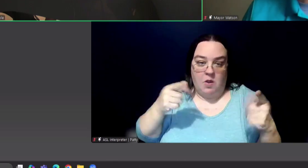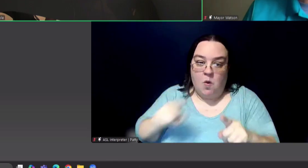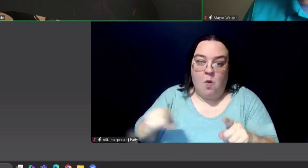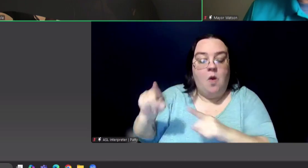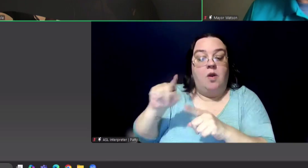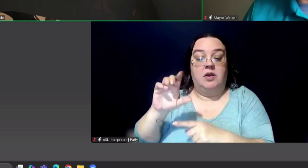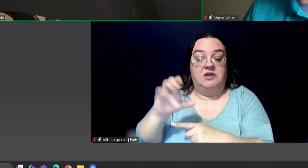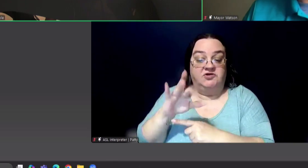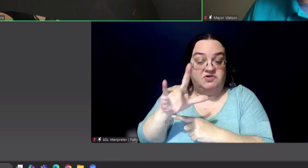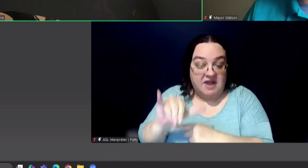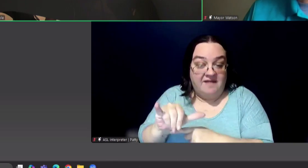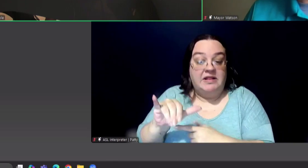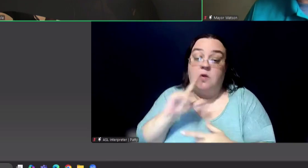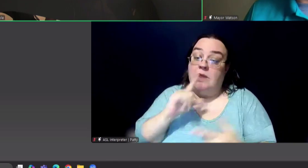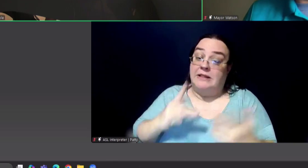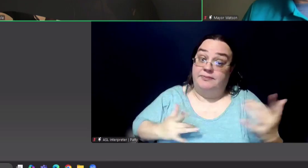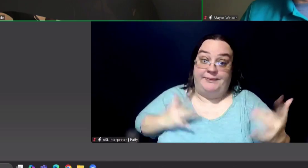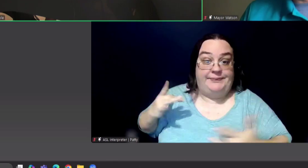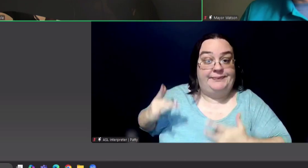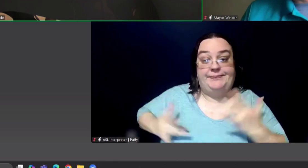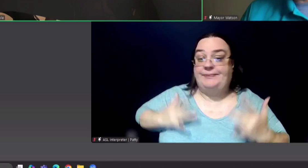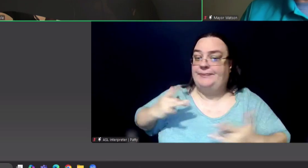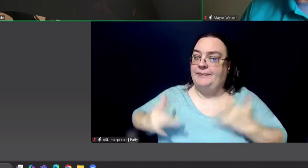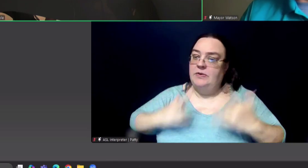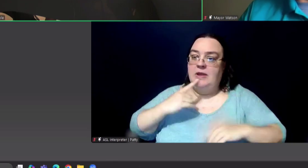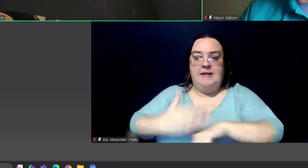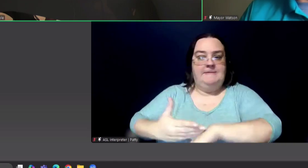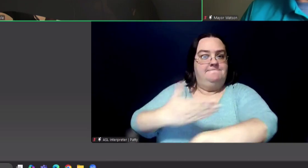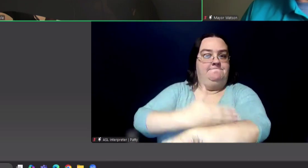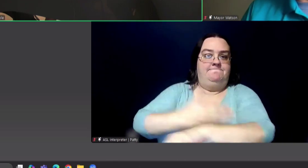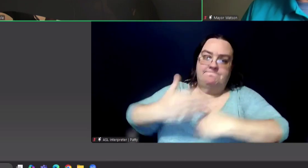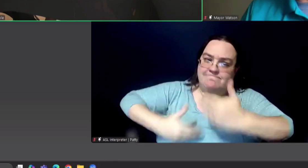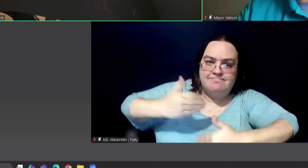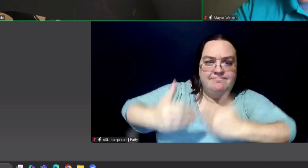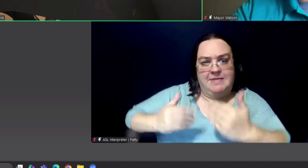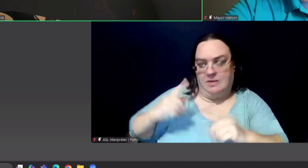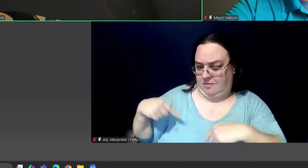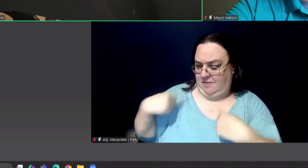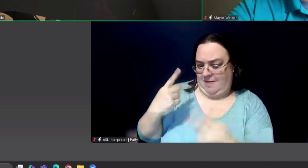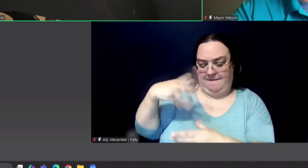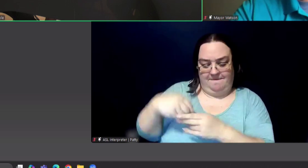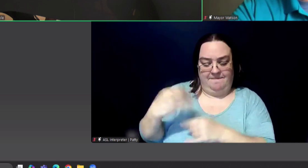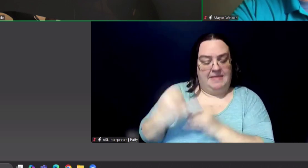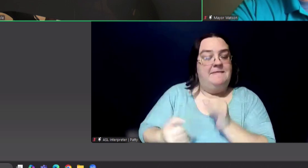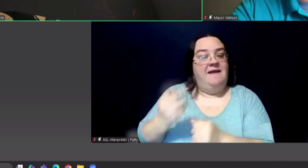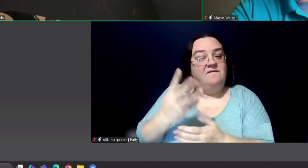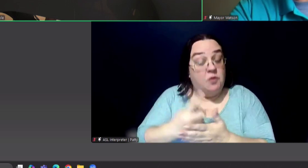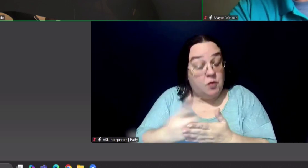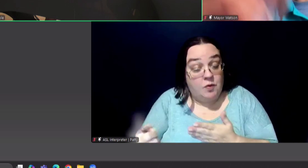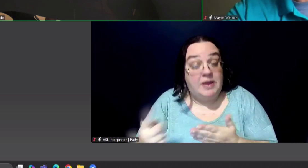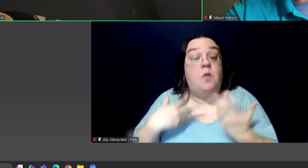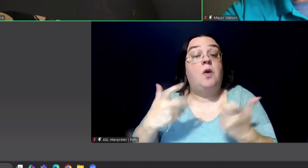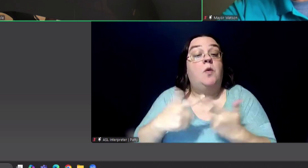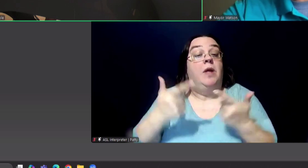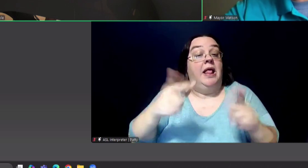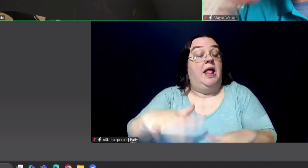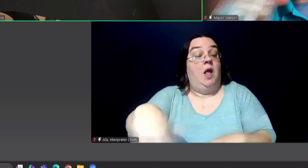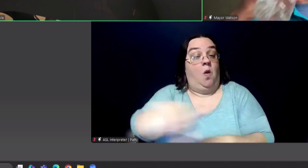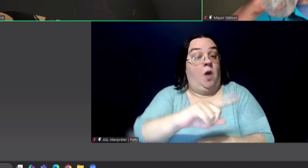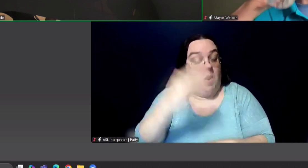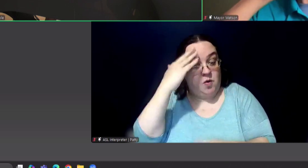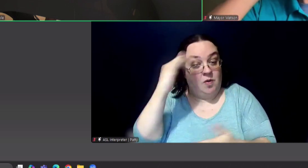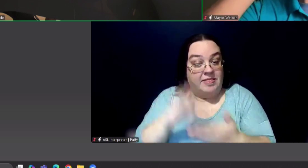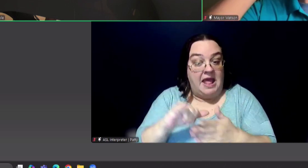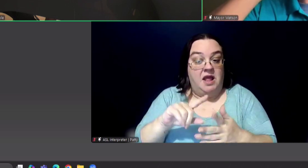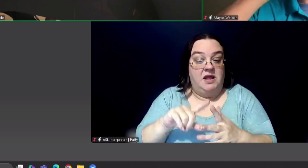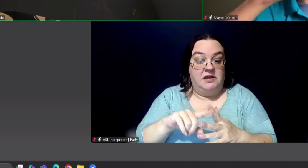about the progress that we've made over the past few weeks. Mayor and Council, just to let you all know that starting tomorrow through Monday